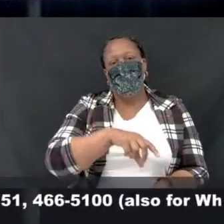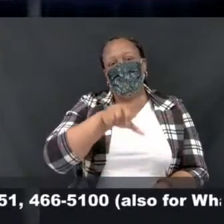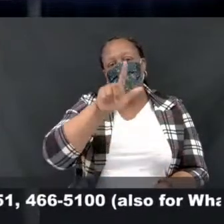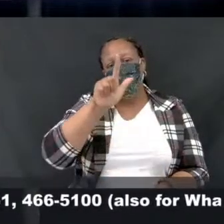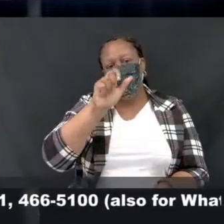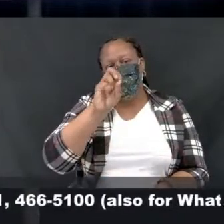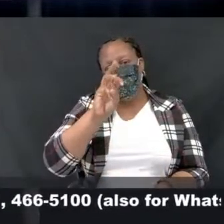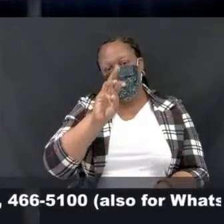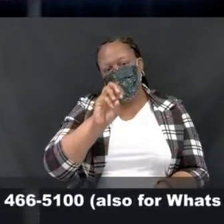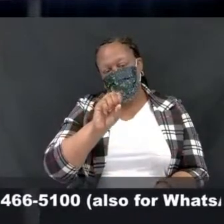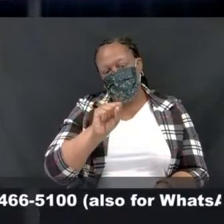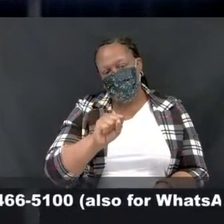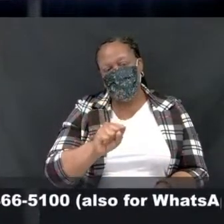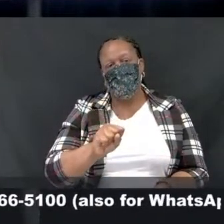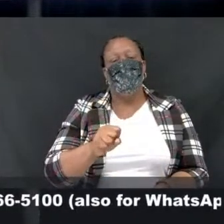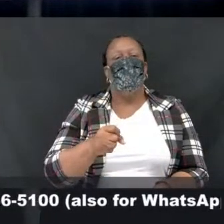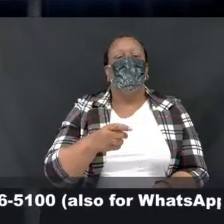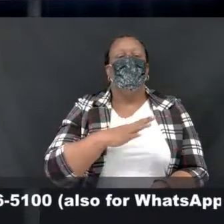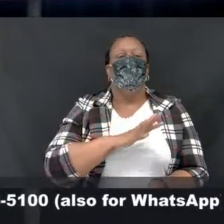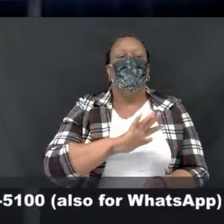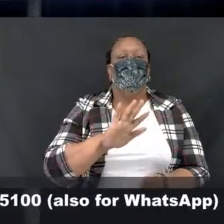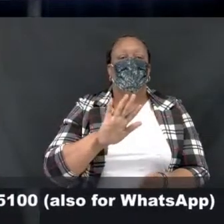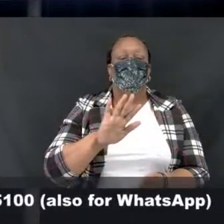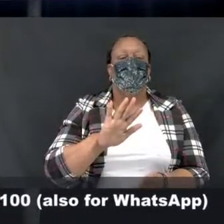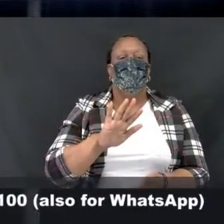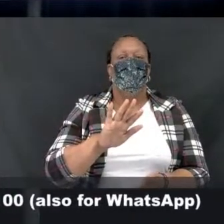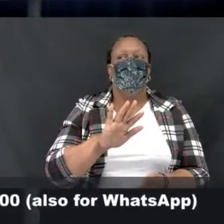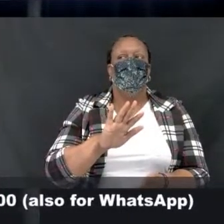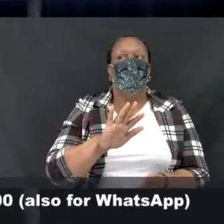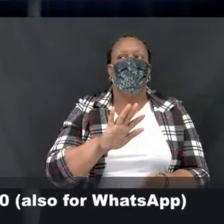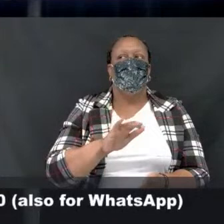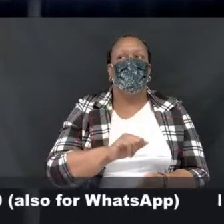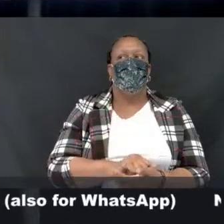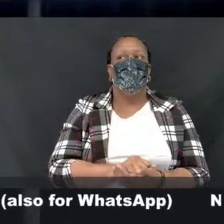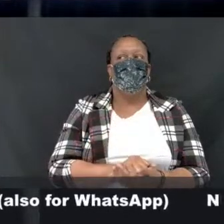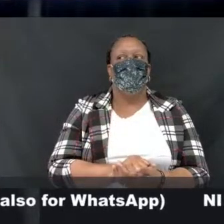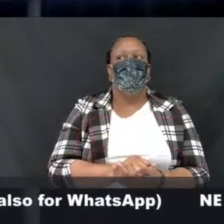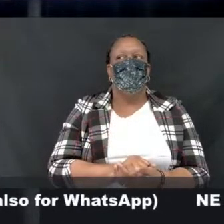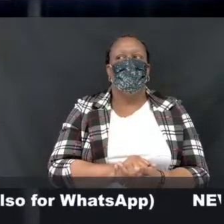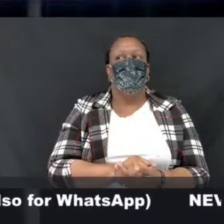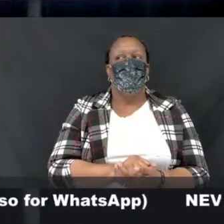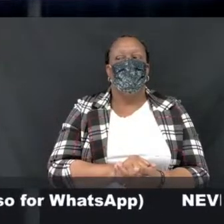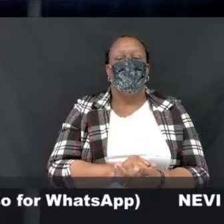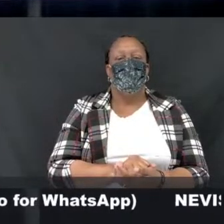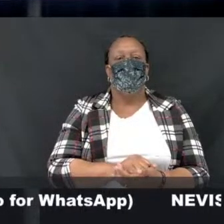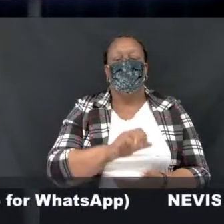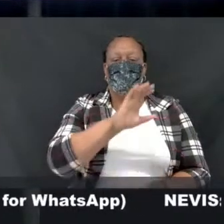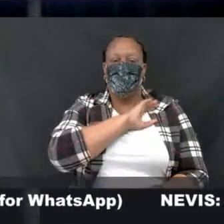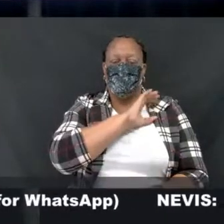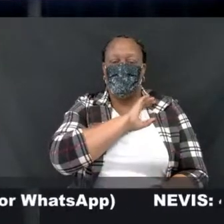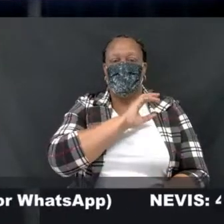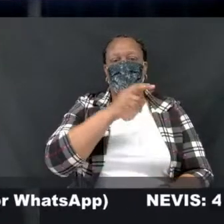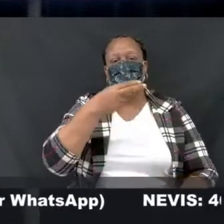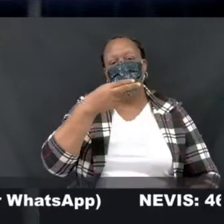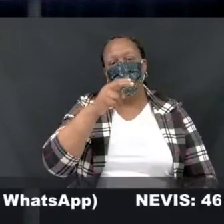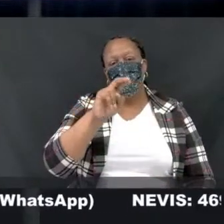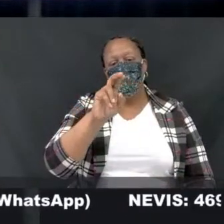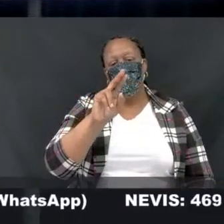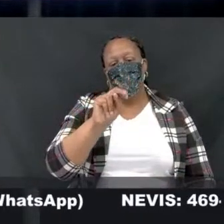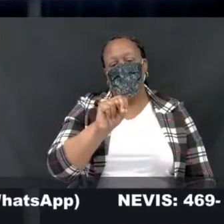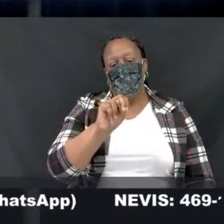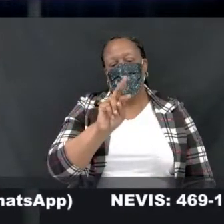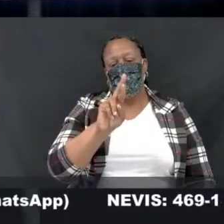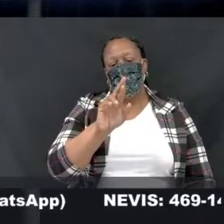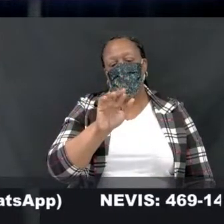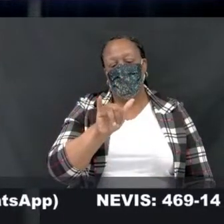Dr. Hazel Laws, Chief Medical Officer and Co-Chair of the National COVID-19 Task Force, Superintendent of Police, Mr. Cromwell